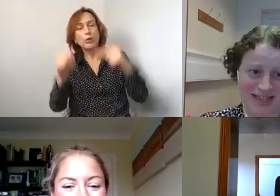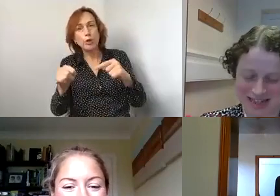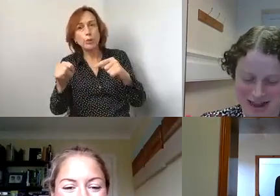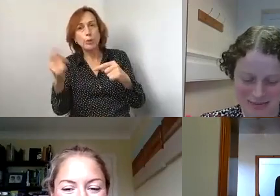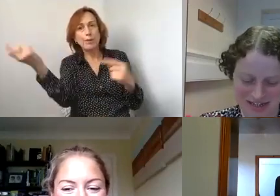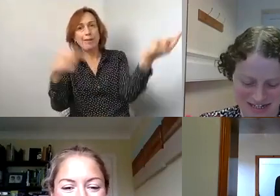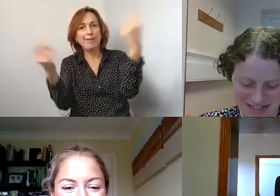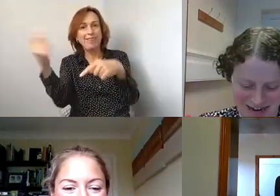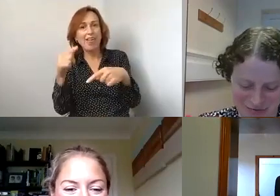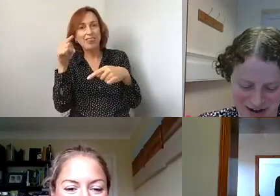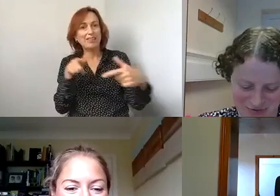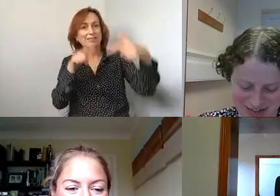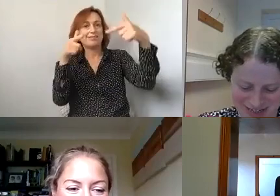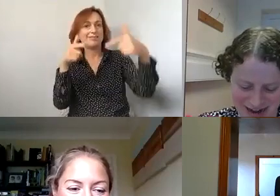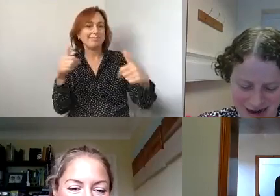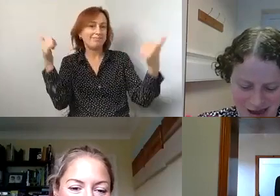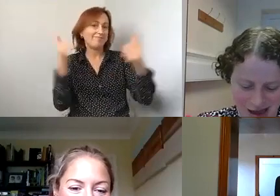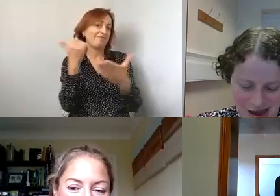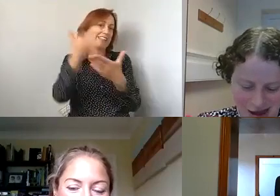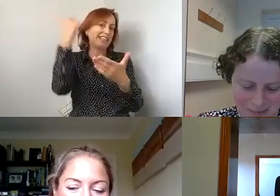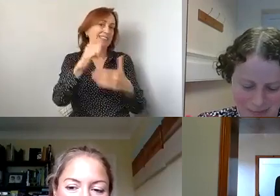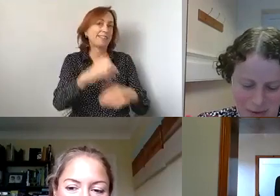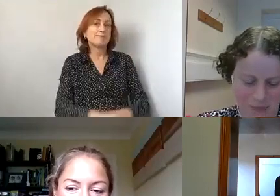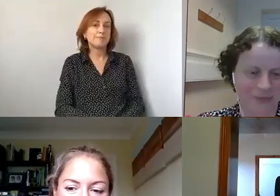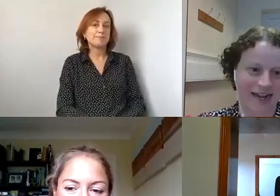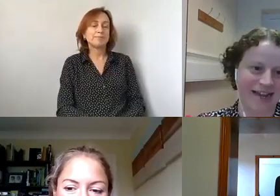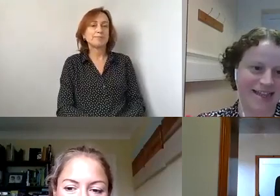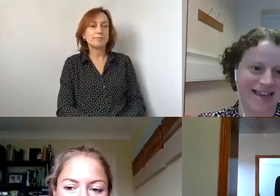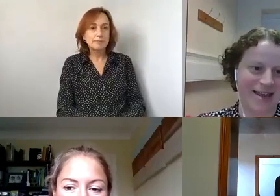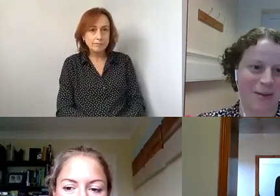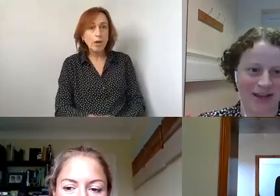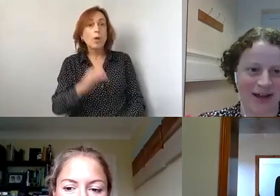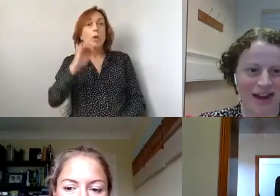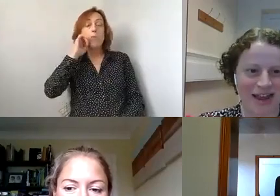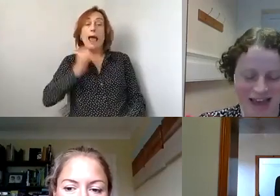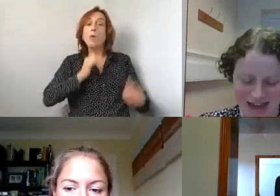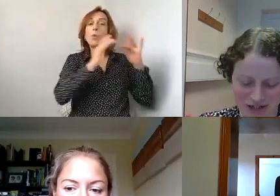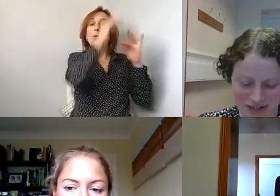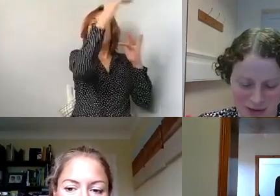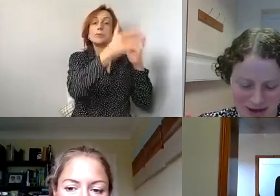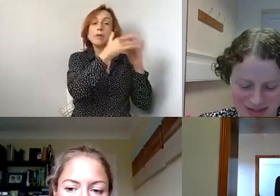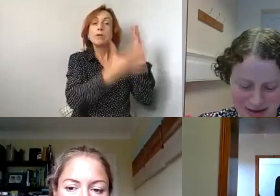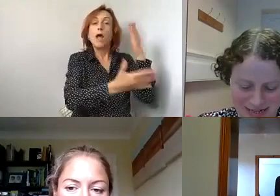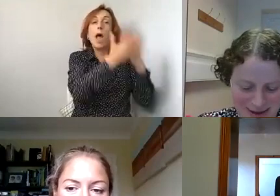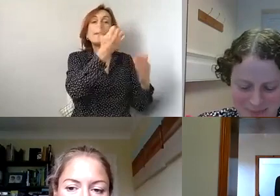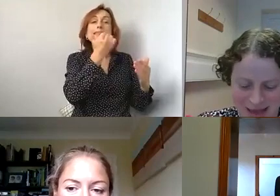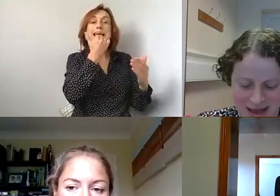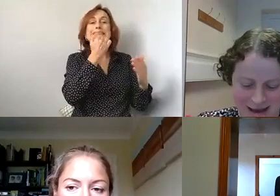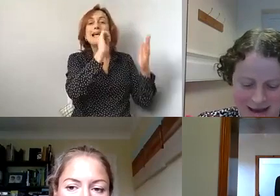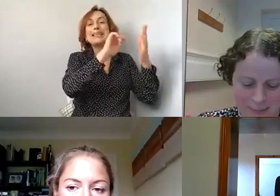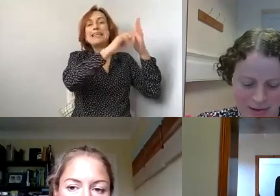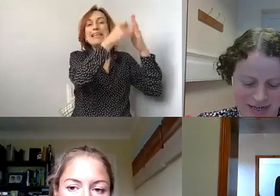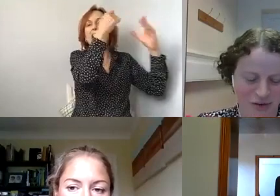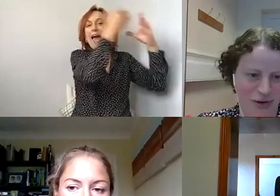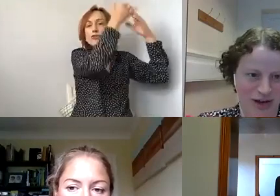to this APPG today. It's really fantastic. We'll be updating the website with any key actions that come out of this meeting